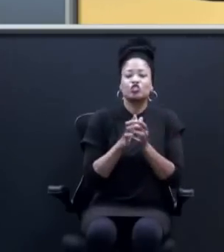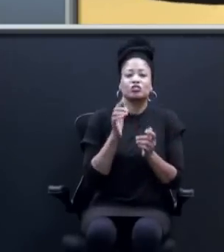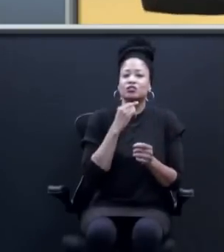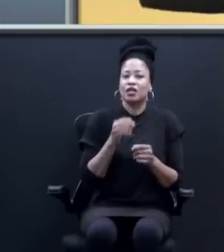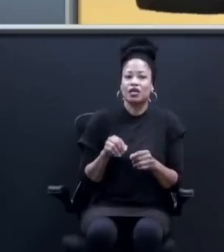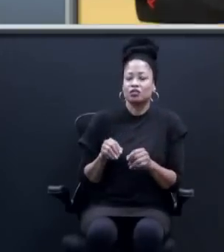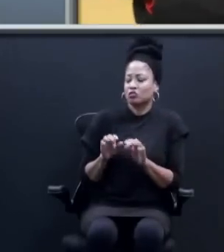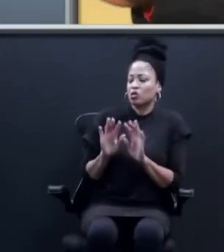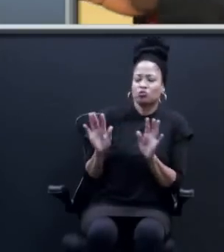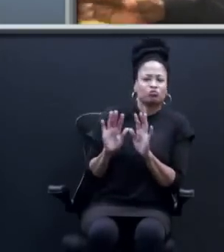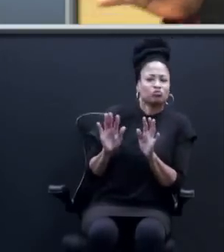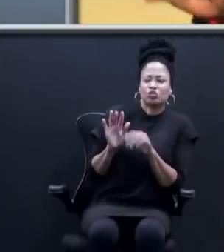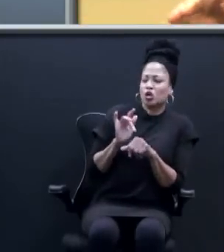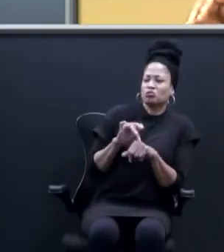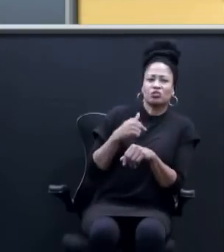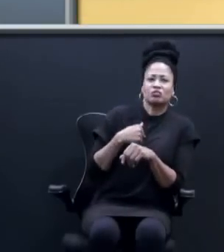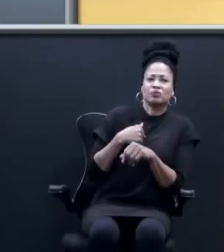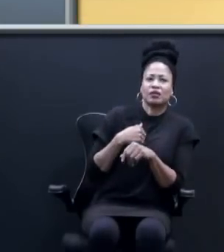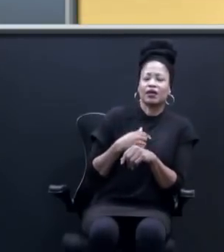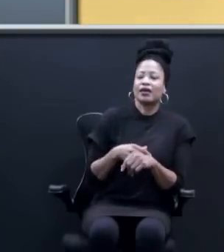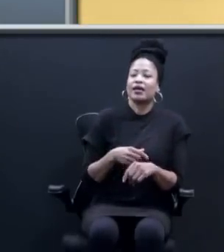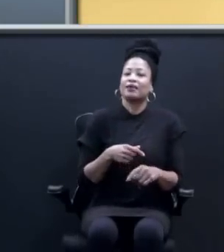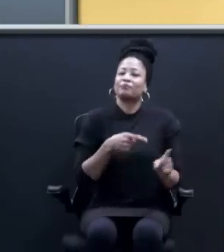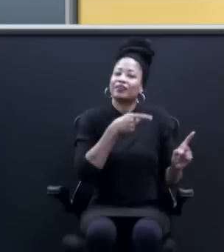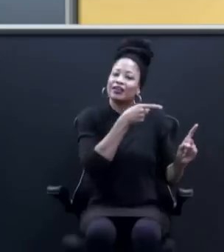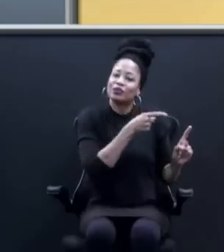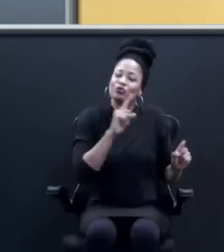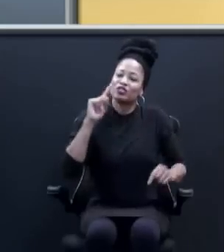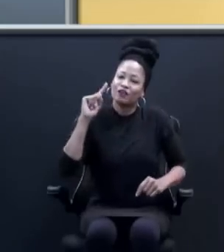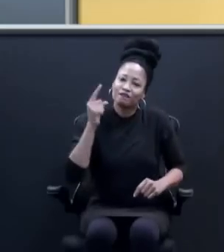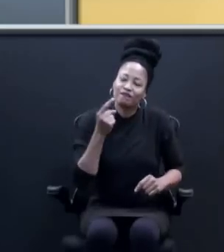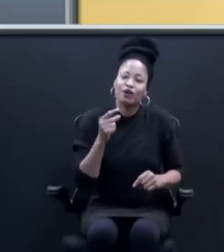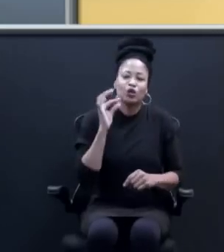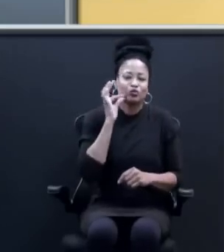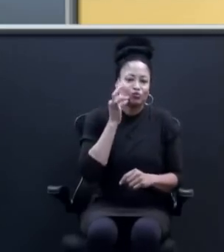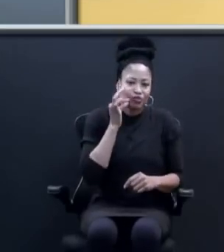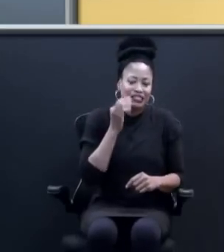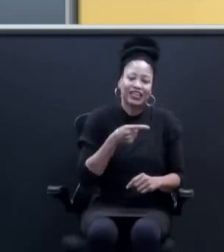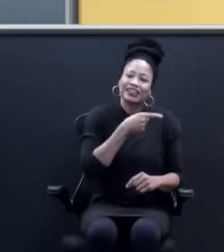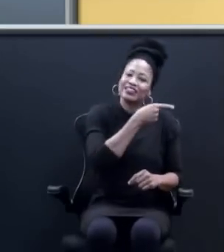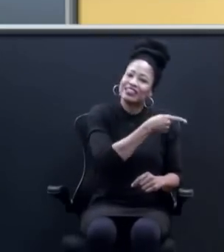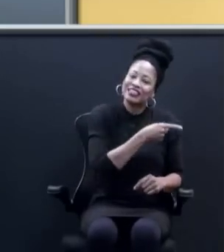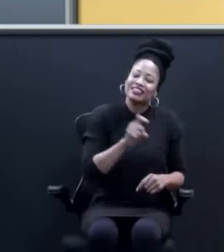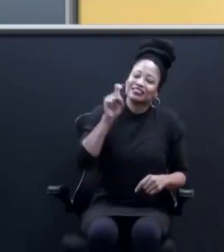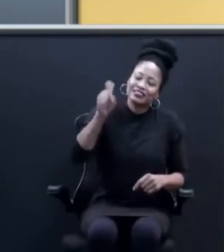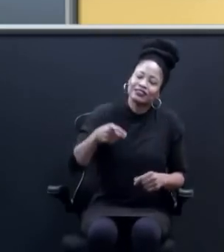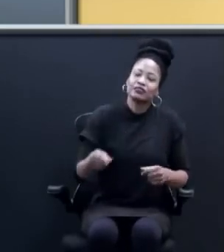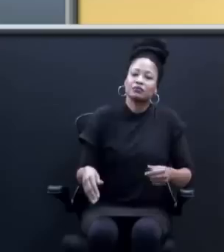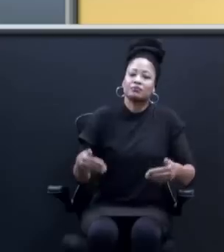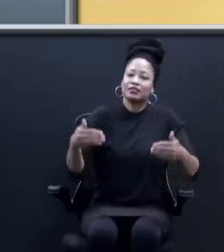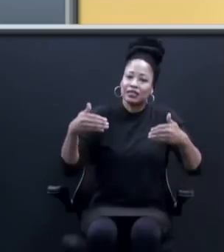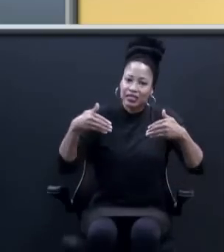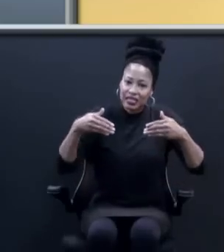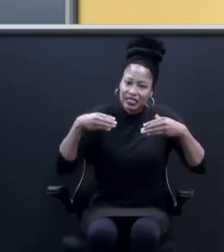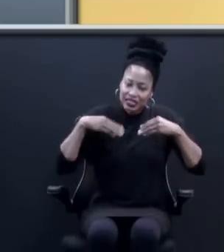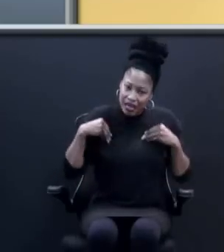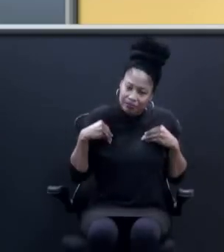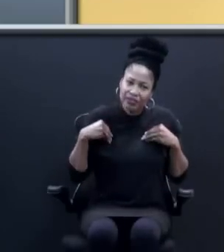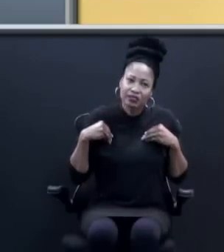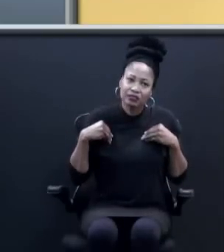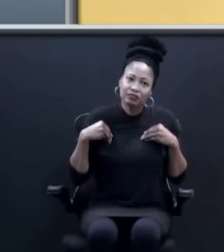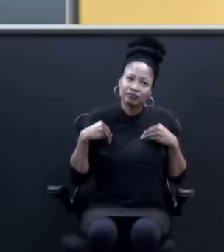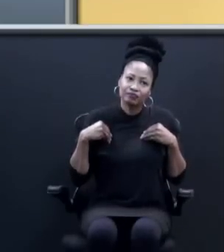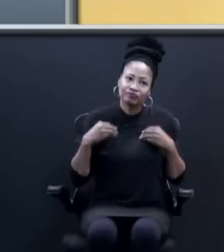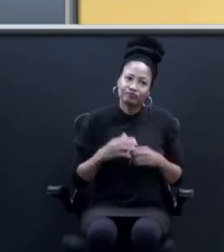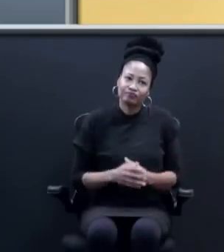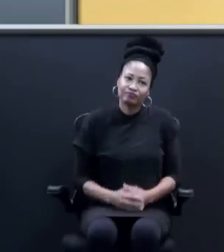was the first fruit. He had to be accepted, sisters and brothers. And the Lord said, I don't want you to eat